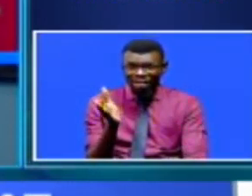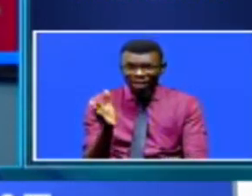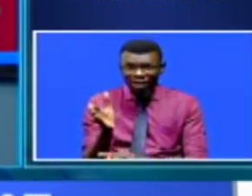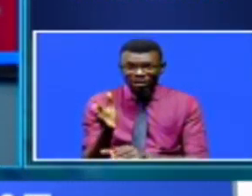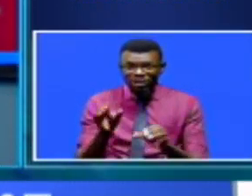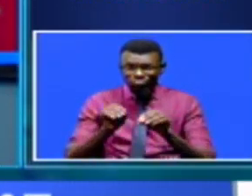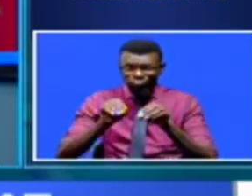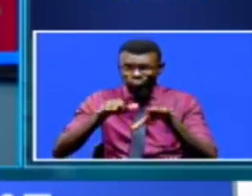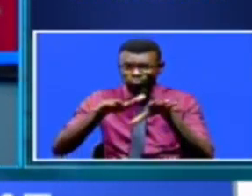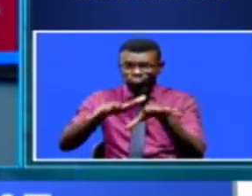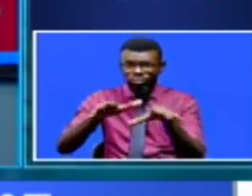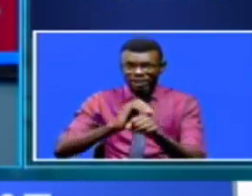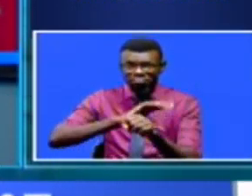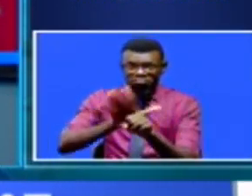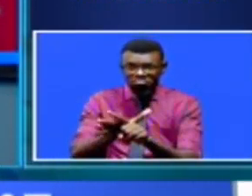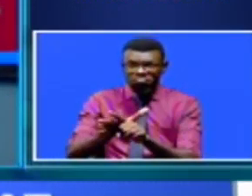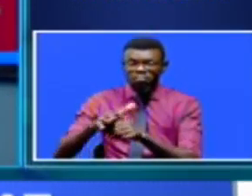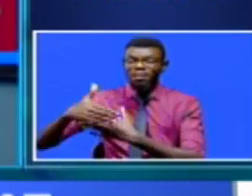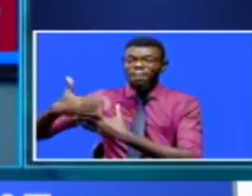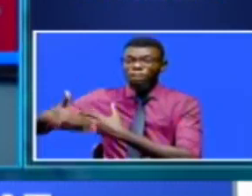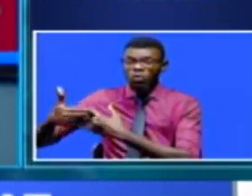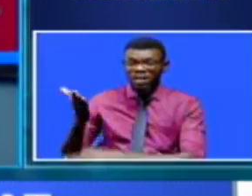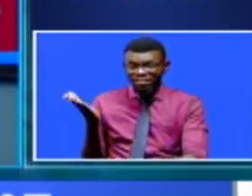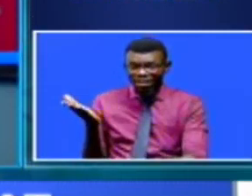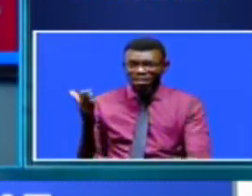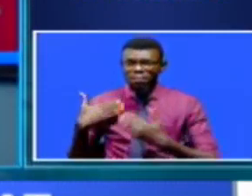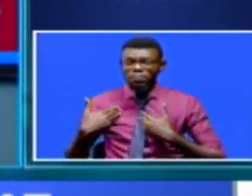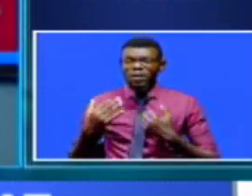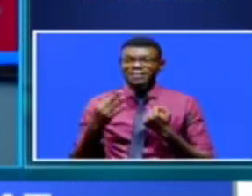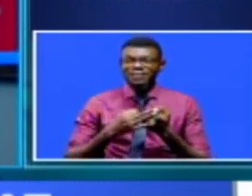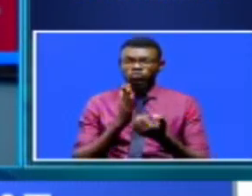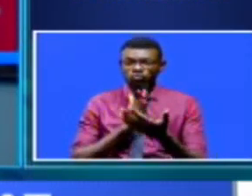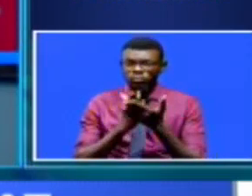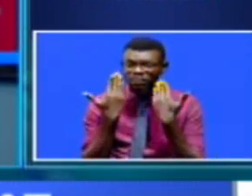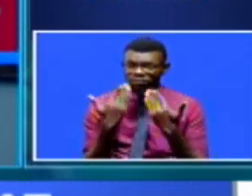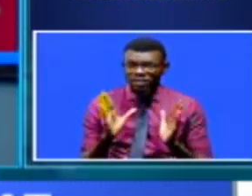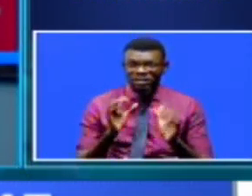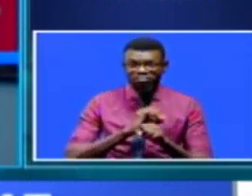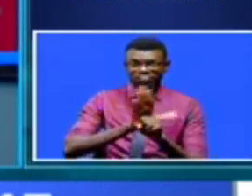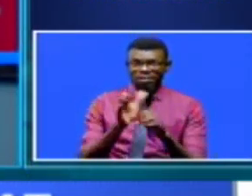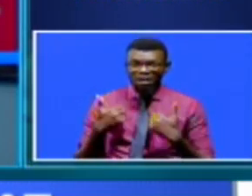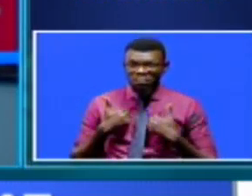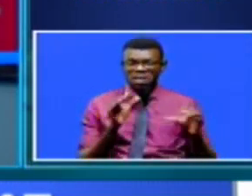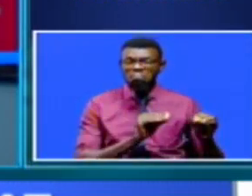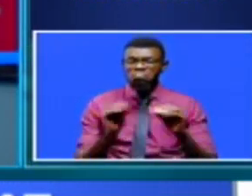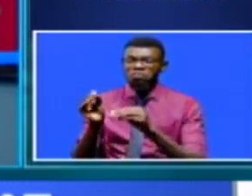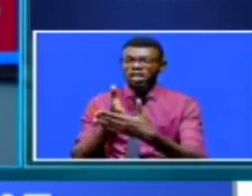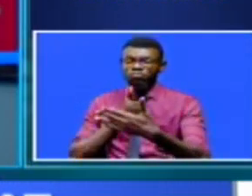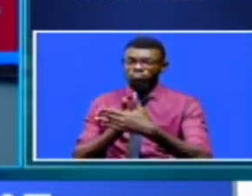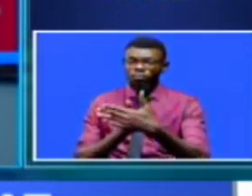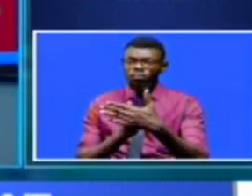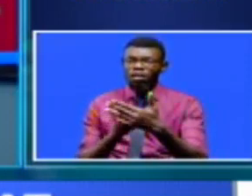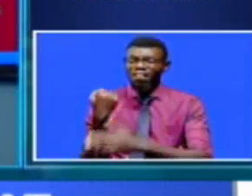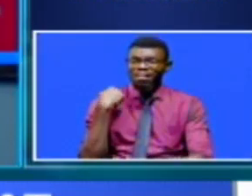transmissions in the border county, which has 8 confirmed cases of coronavirus. Movement was banned as Kenya's COVID-19 cases rose